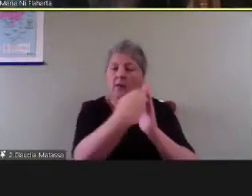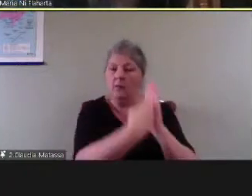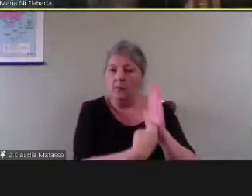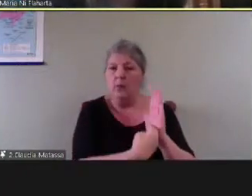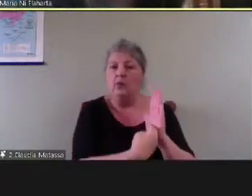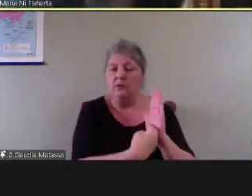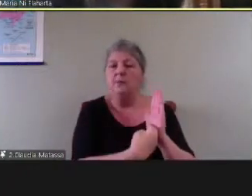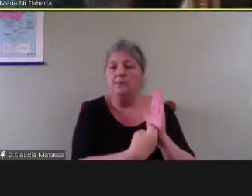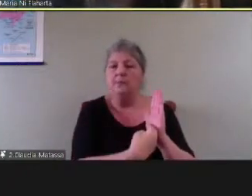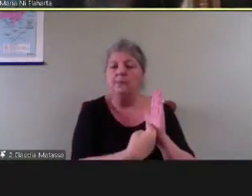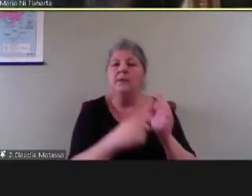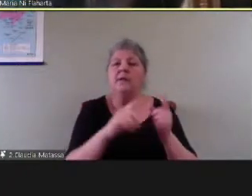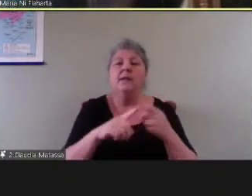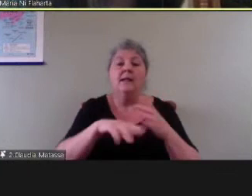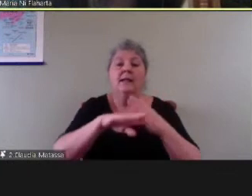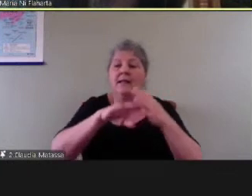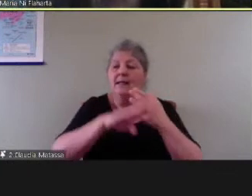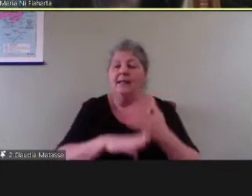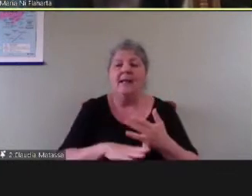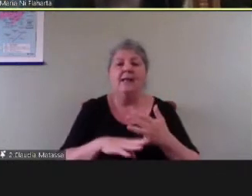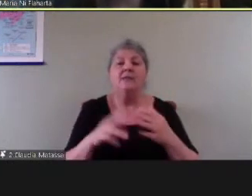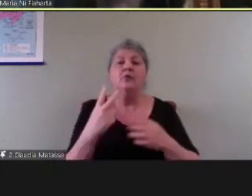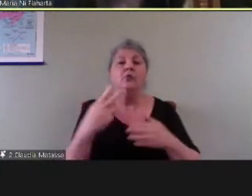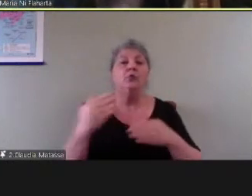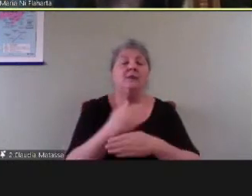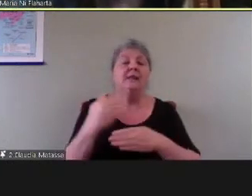And then last two slides, please.